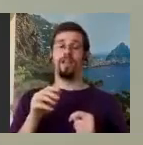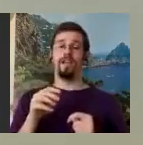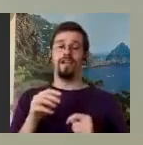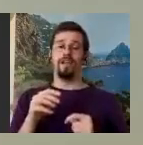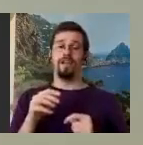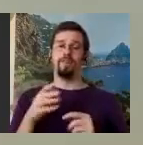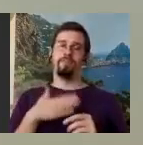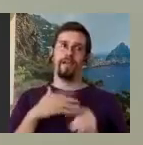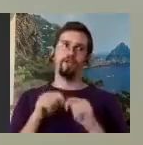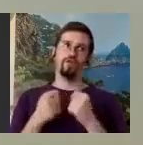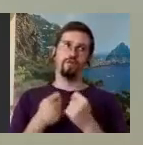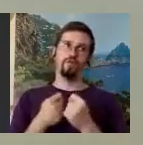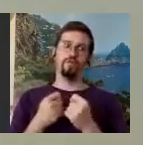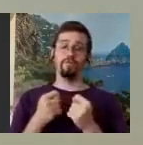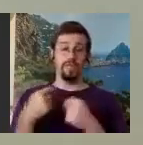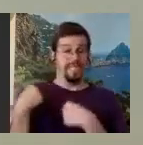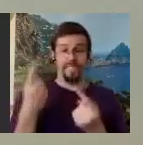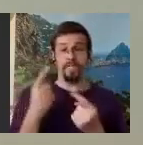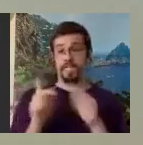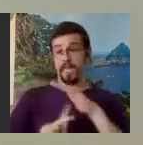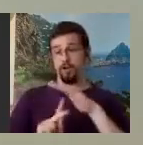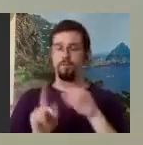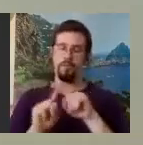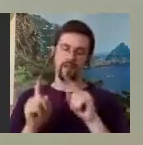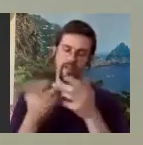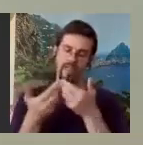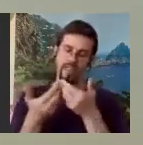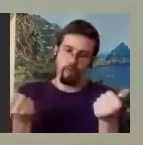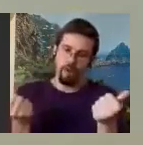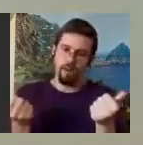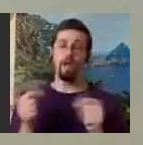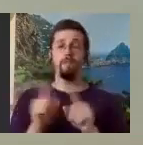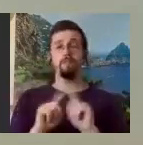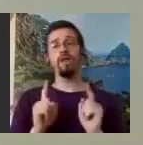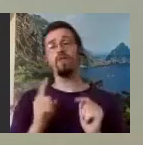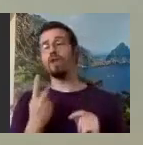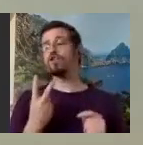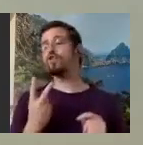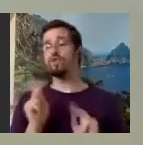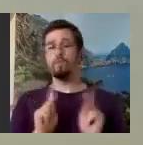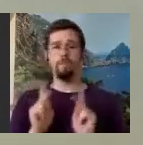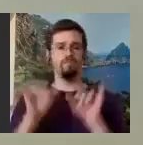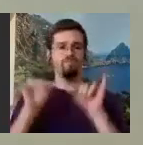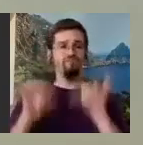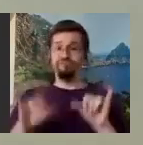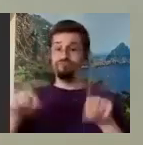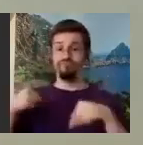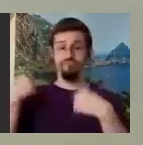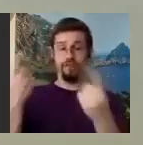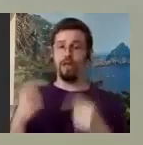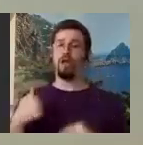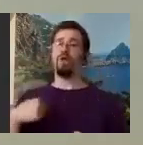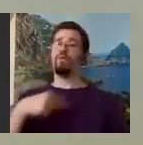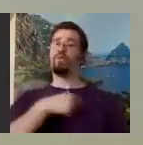and share with the community. I have been a Girl Scout, troop number 1633, since